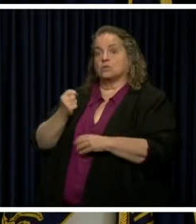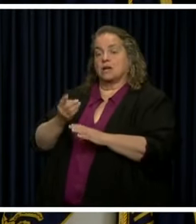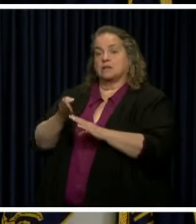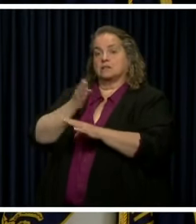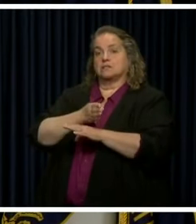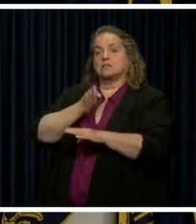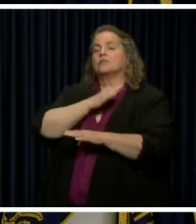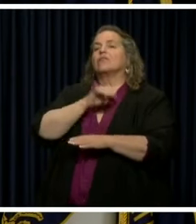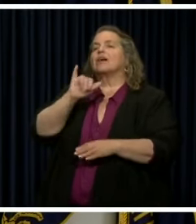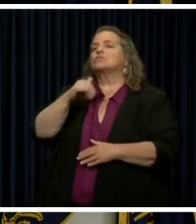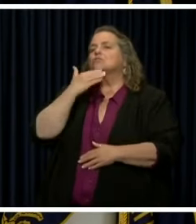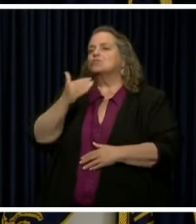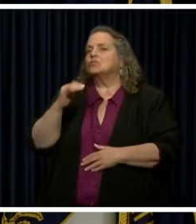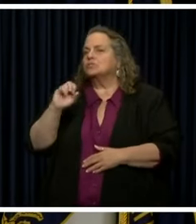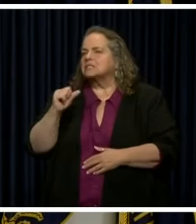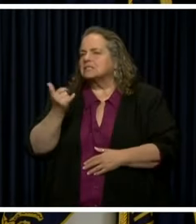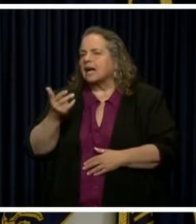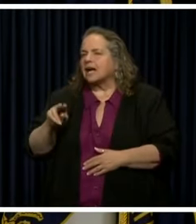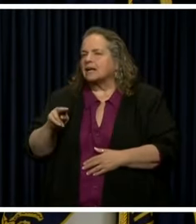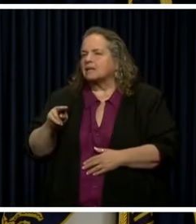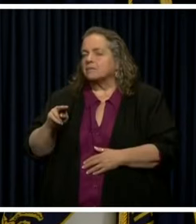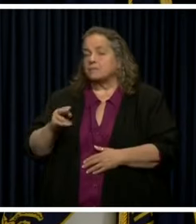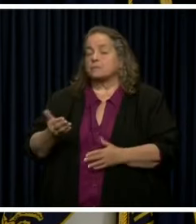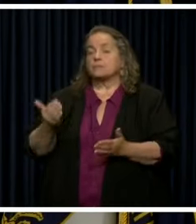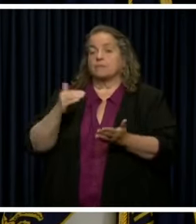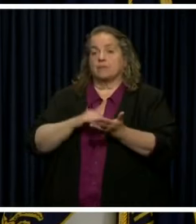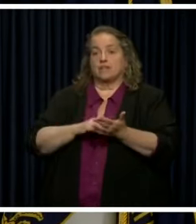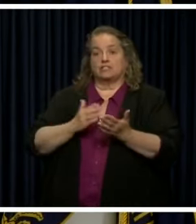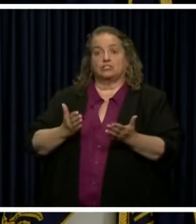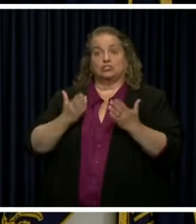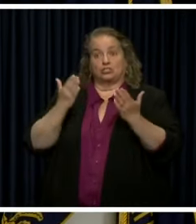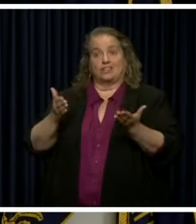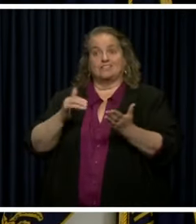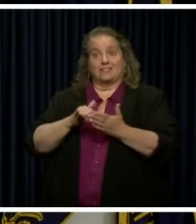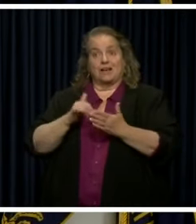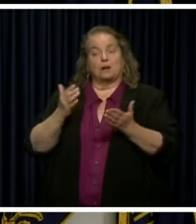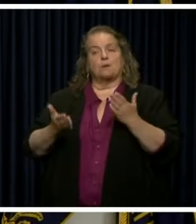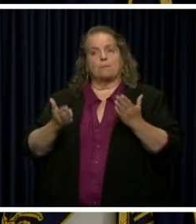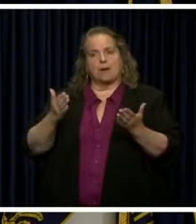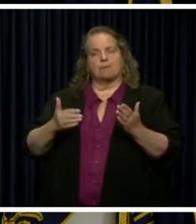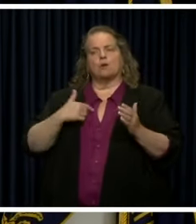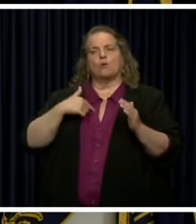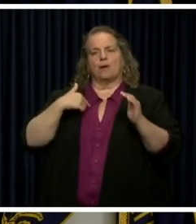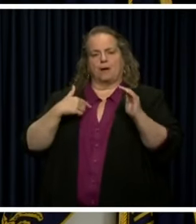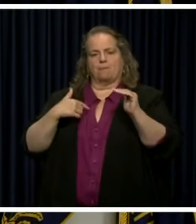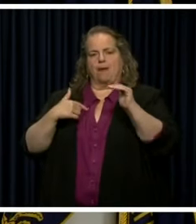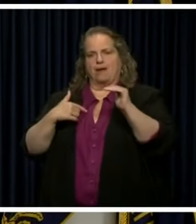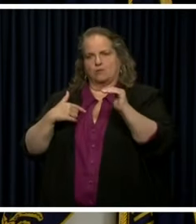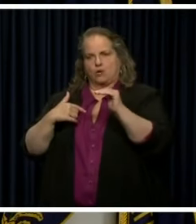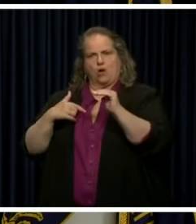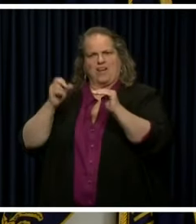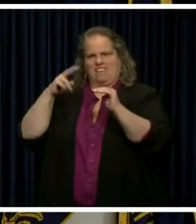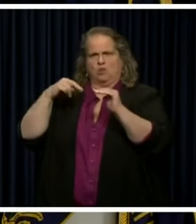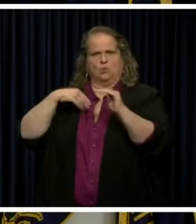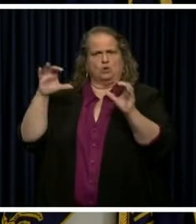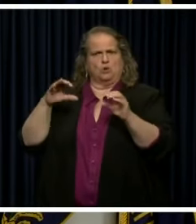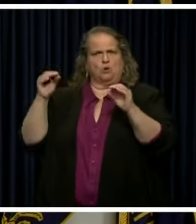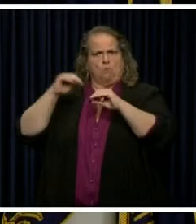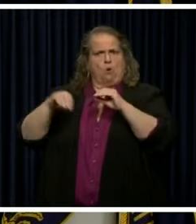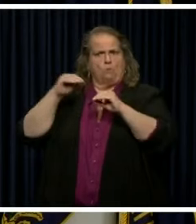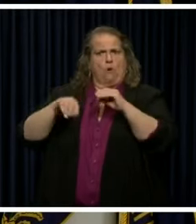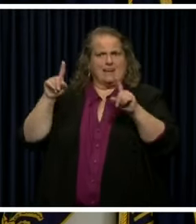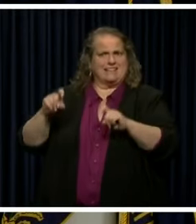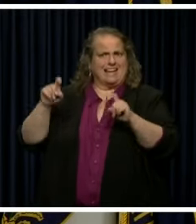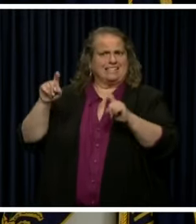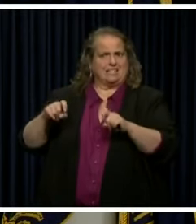a good sign. Again, suggesting that there is a plateau even with more testing, which is,